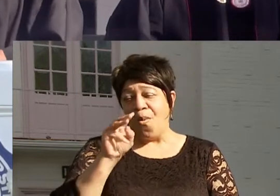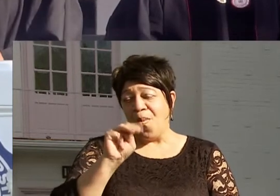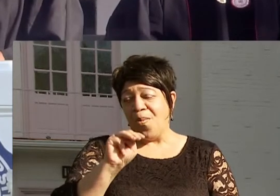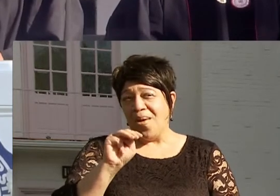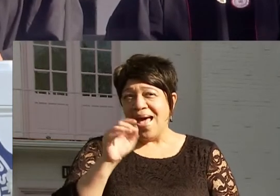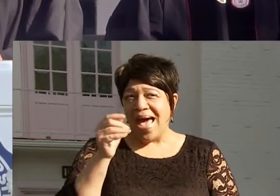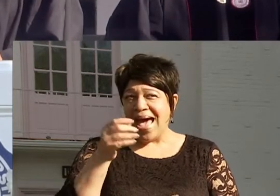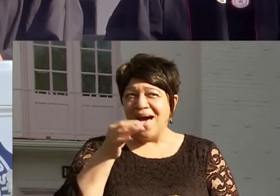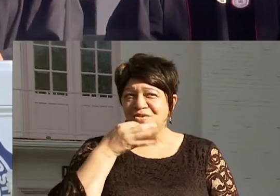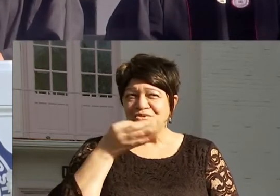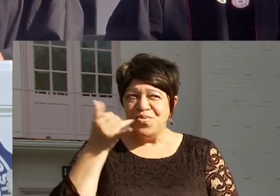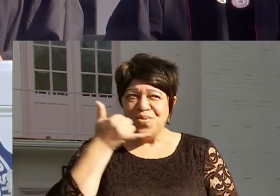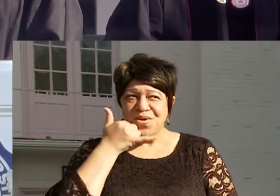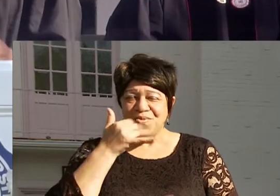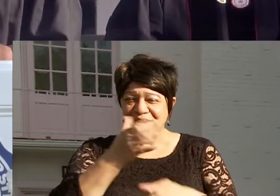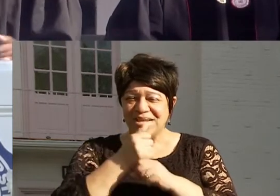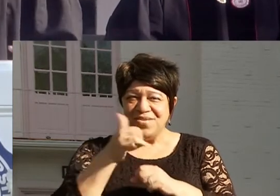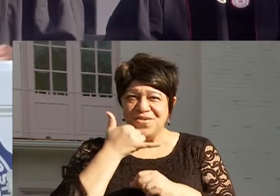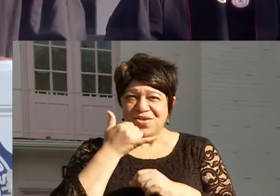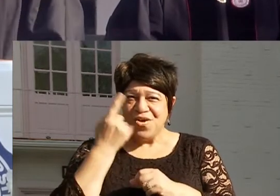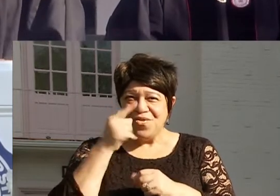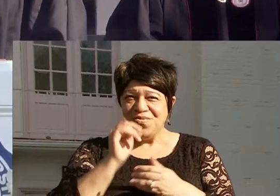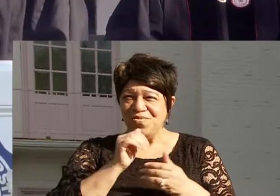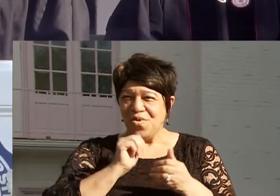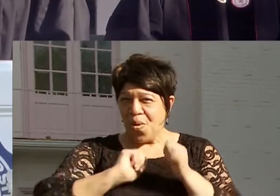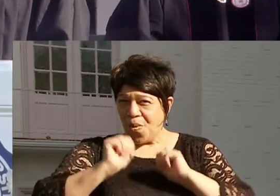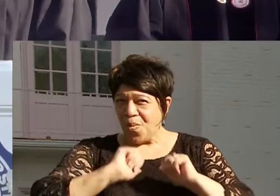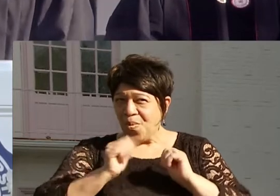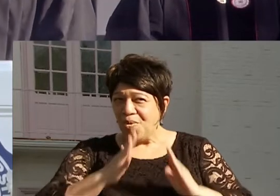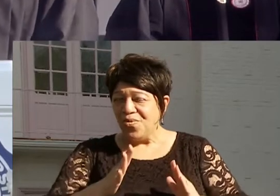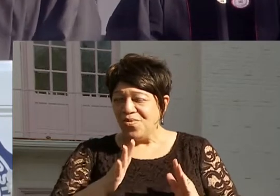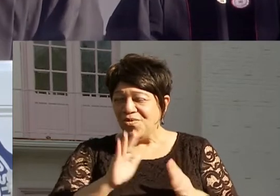Things change. I had to get ready.